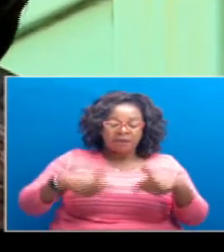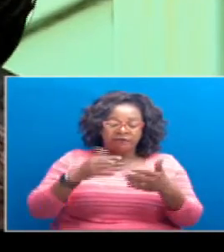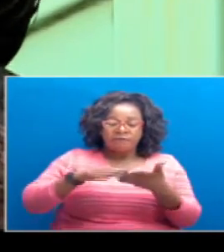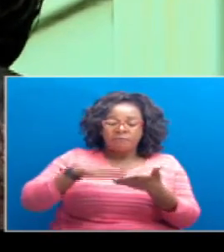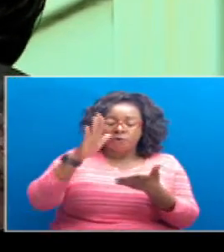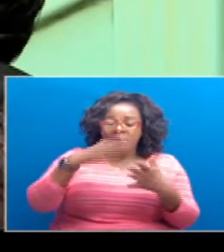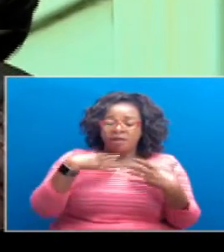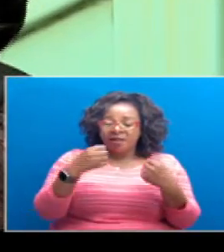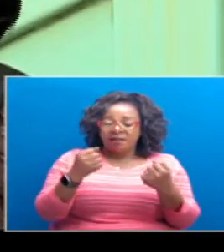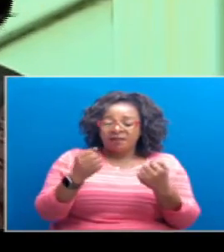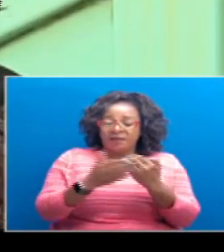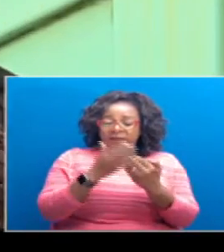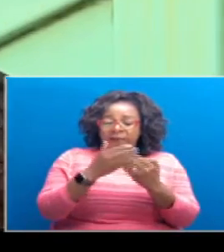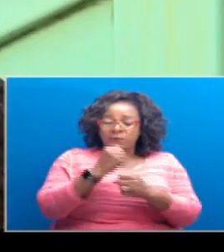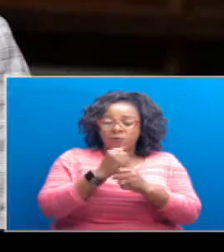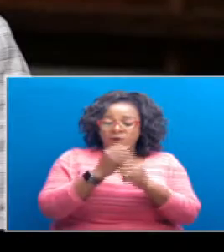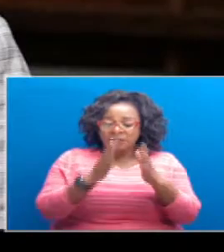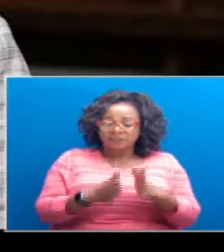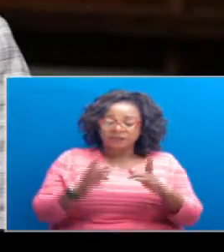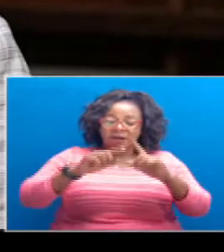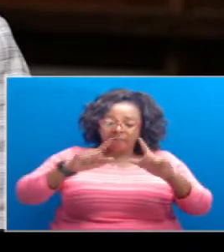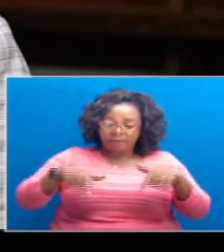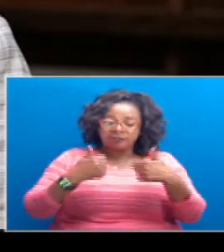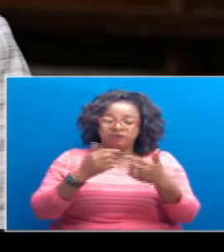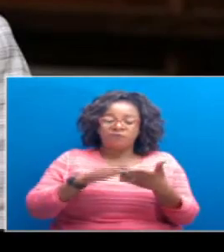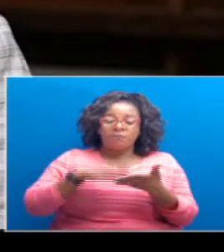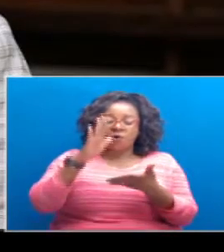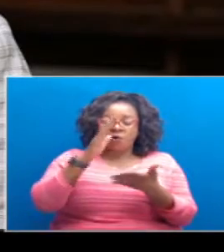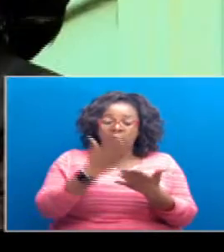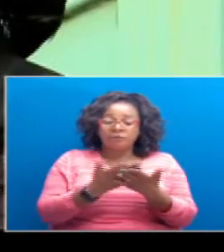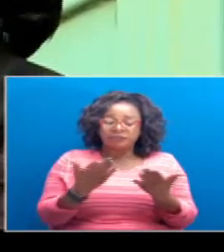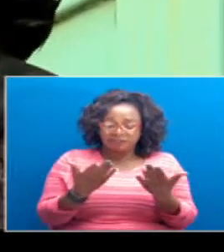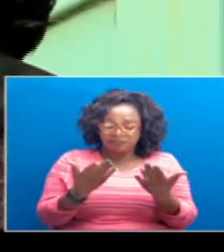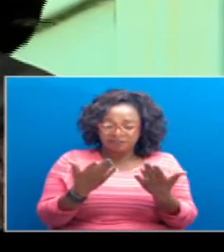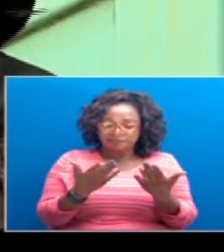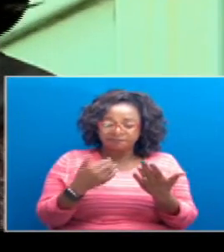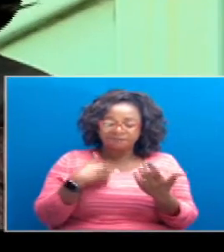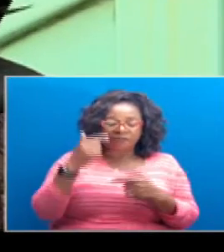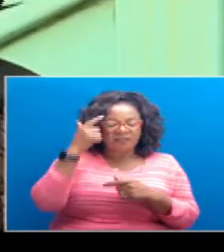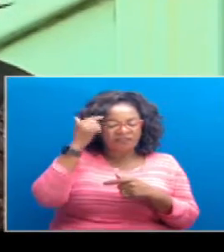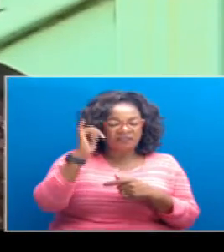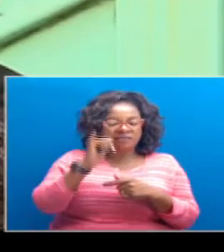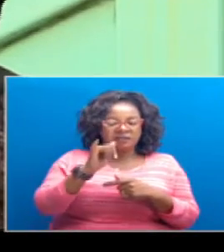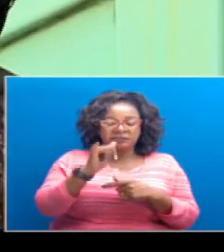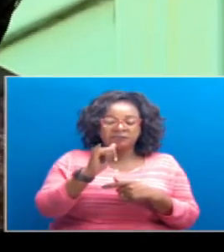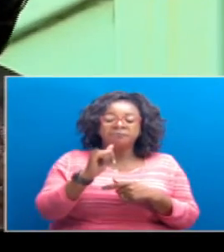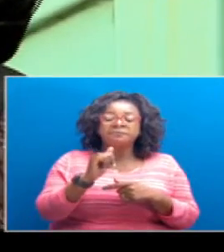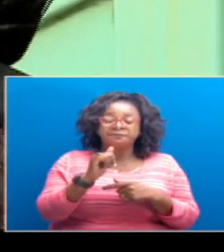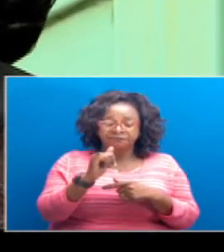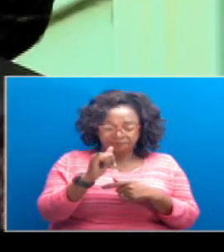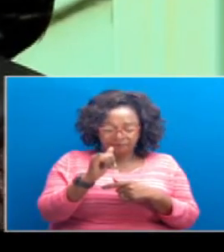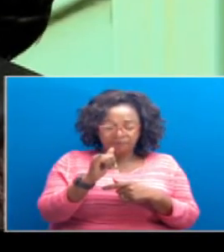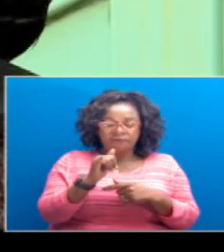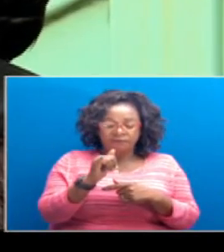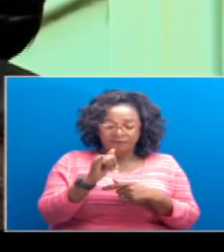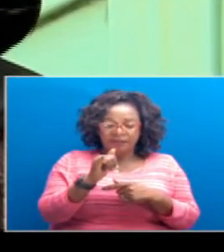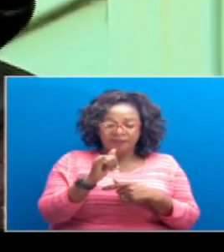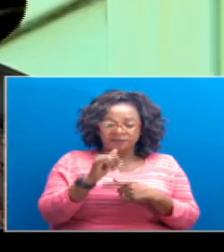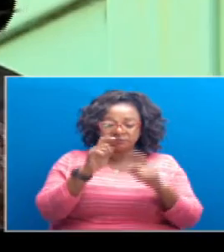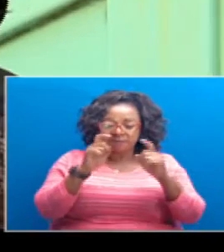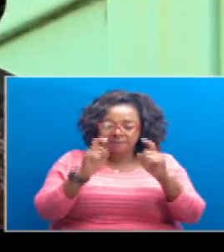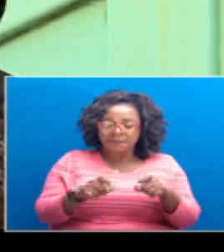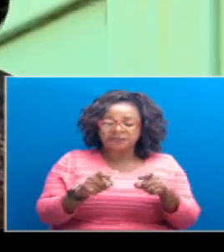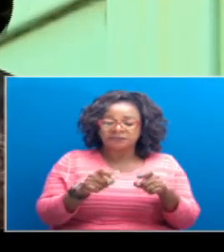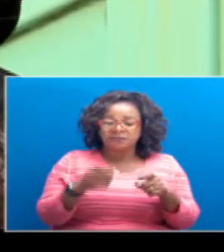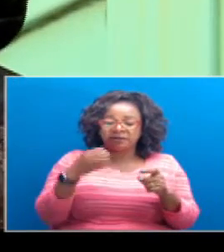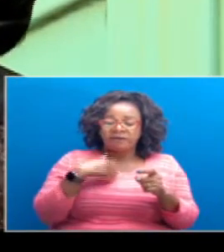healthcare workers, demand for more commodities. So I think that also has stretched a bit, and therefore we must, the county